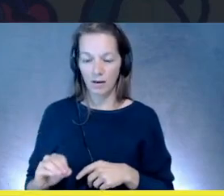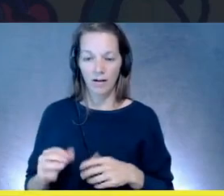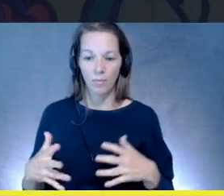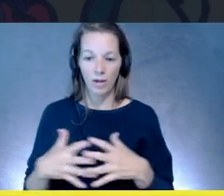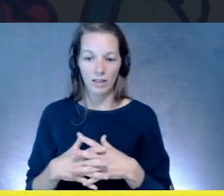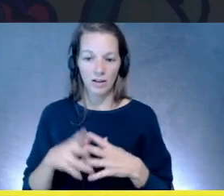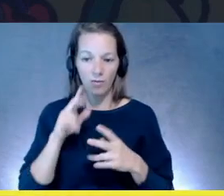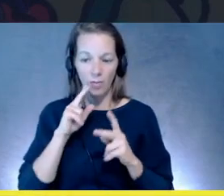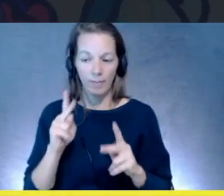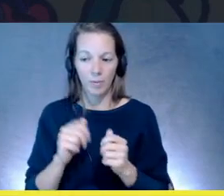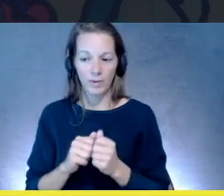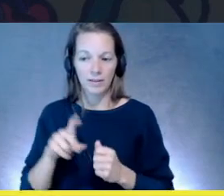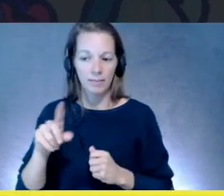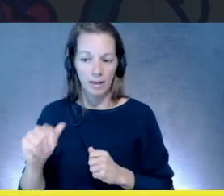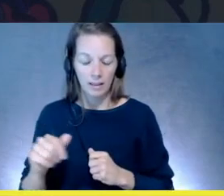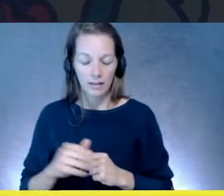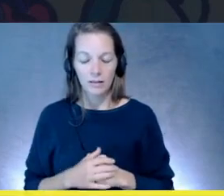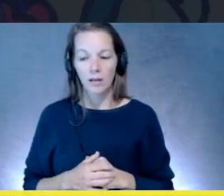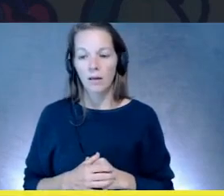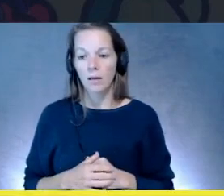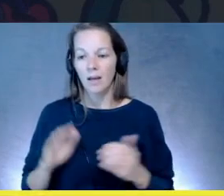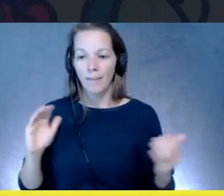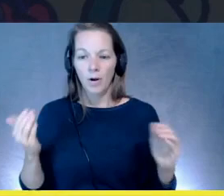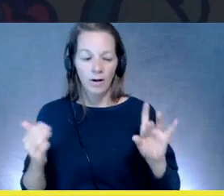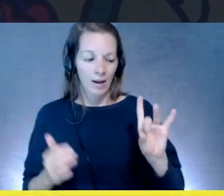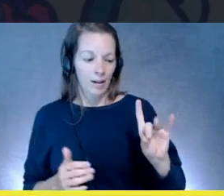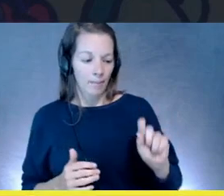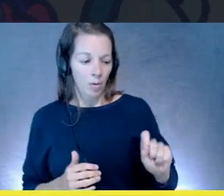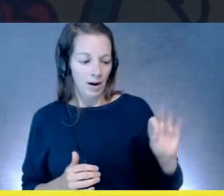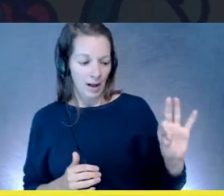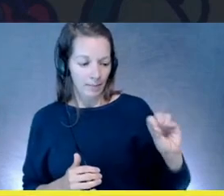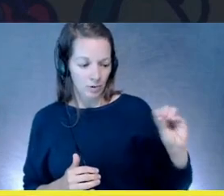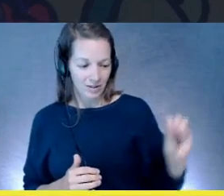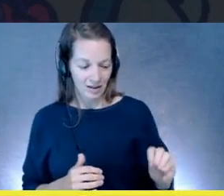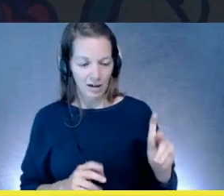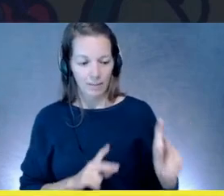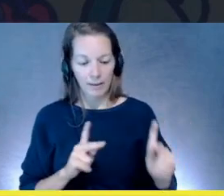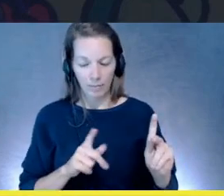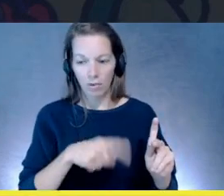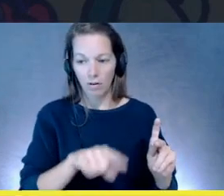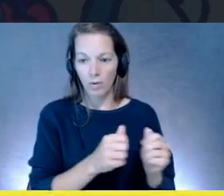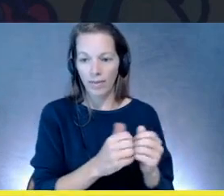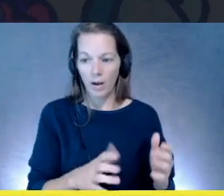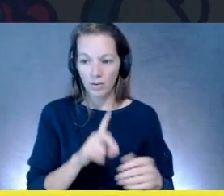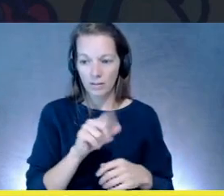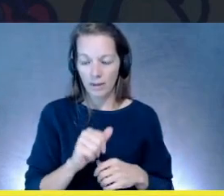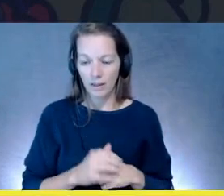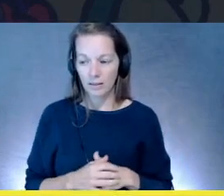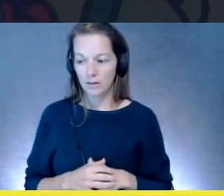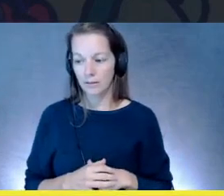with disabilities, compared with 8.9% of pregnancies among respondents without disabilities.